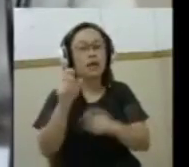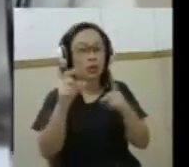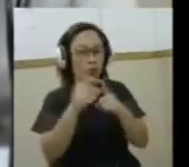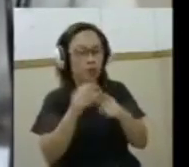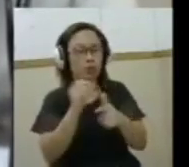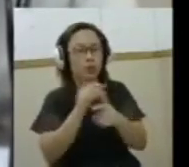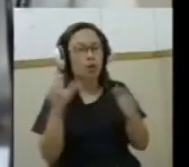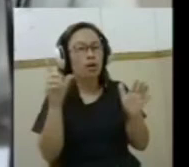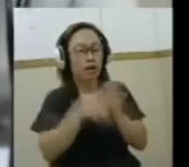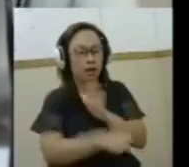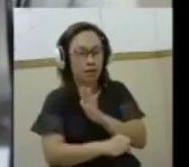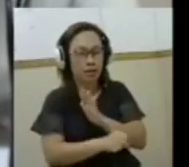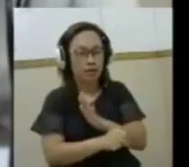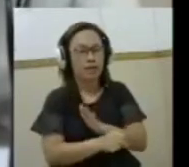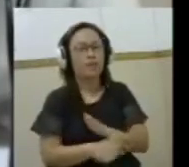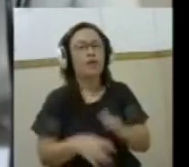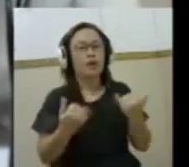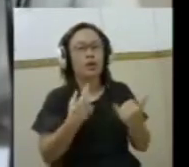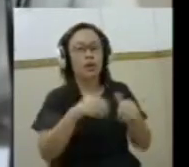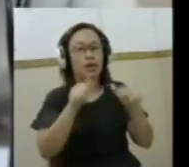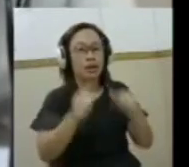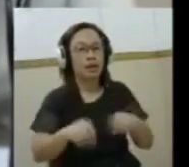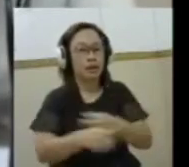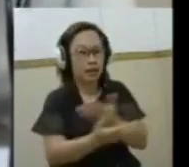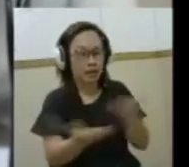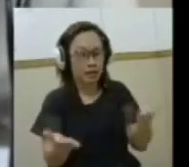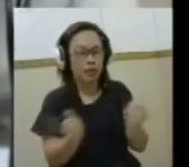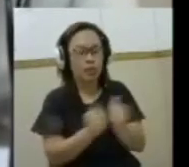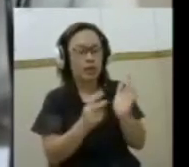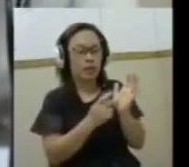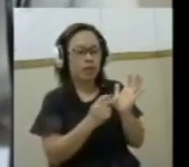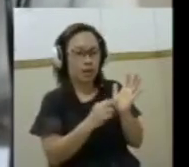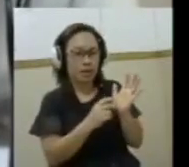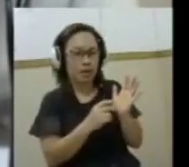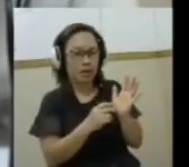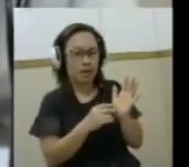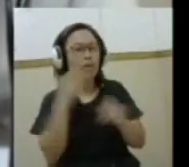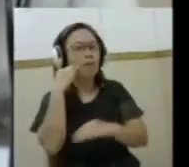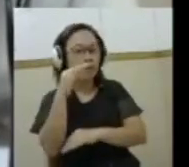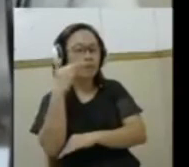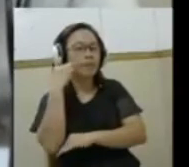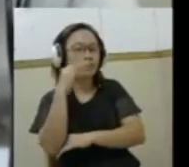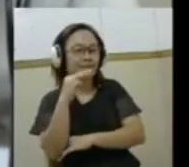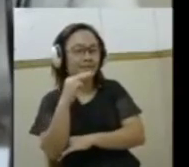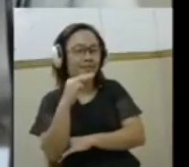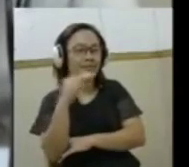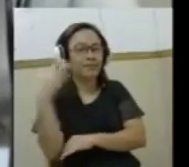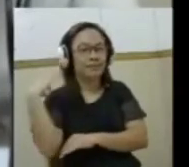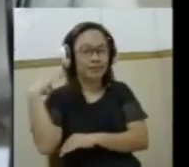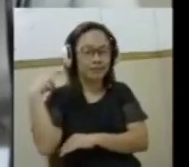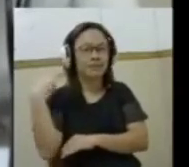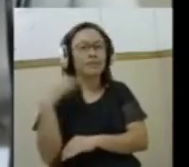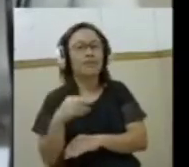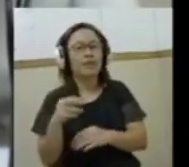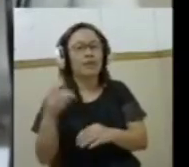less. Now, who can give the last two terms with their definitions? Ma'am, I volunteer, ma'am. The reference